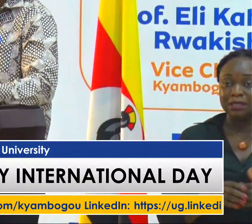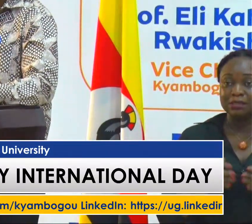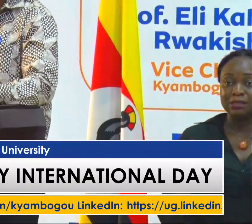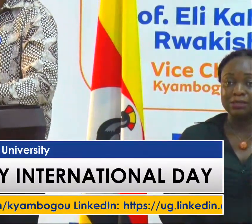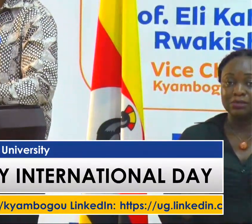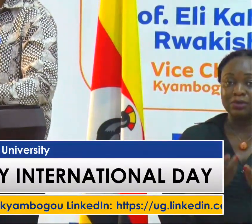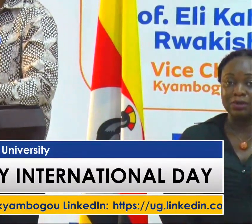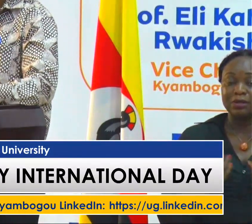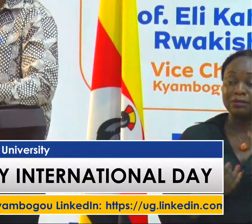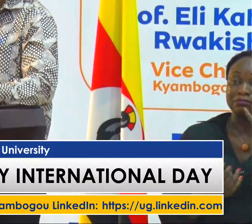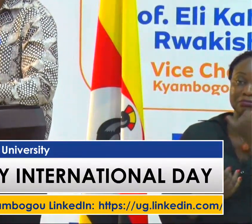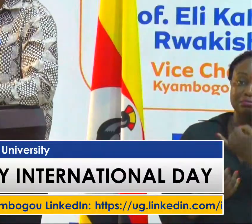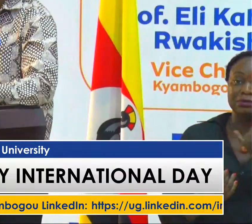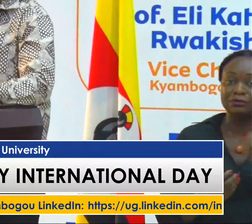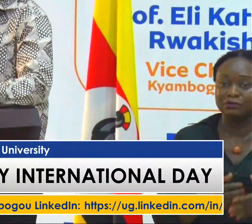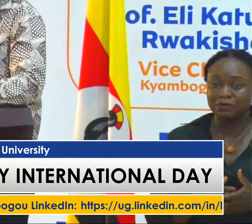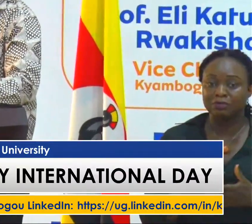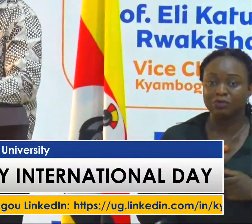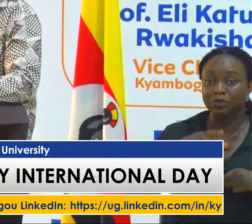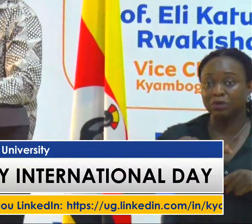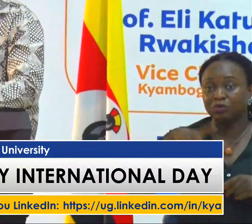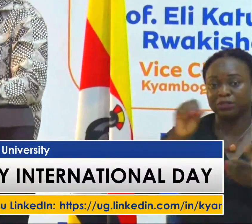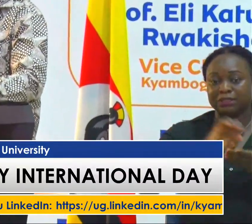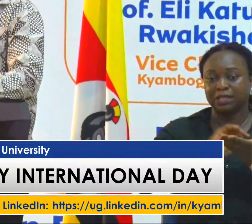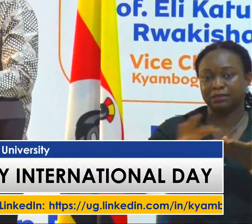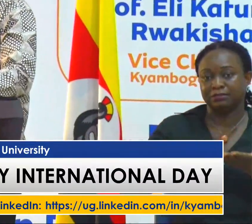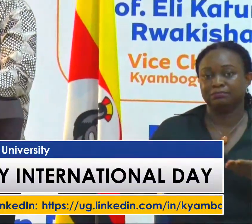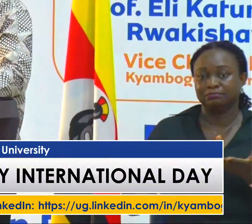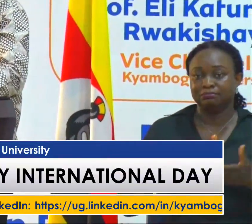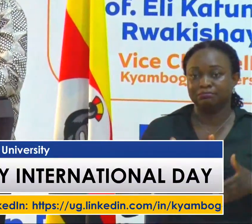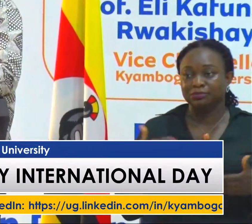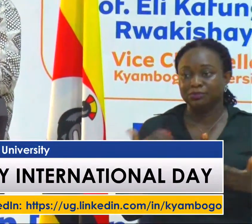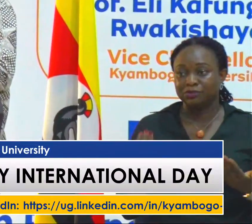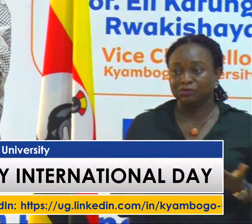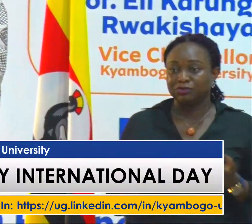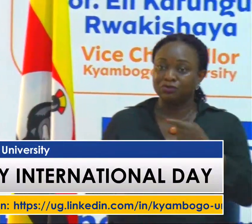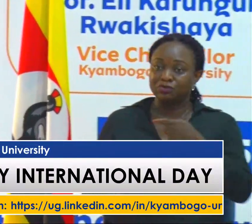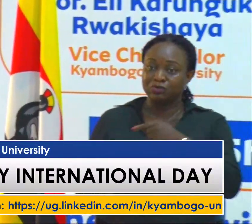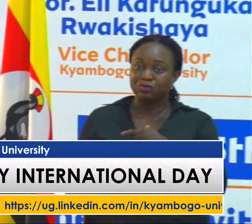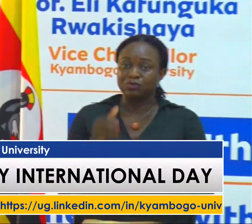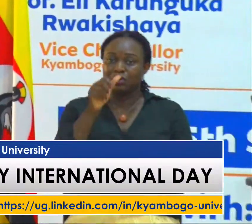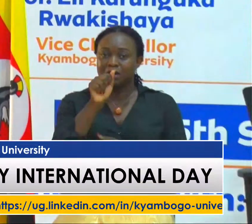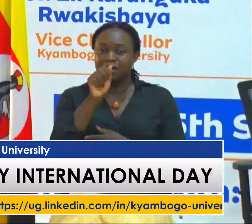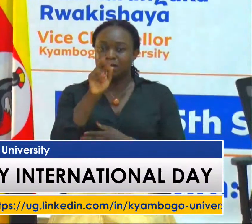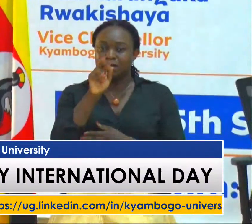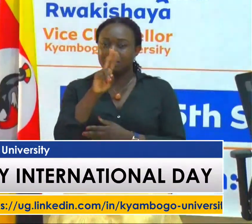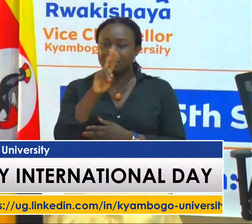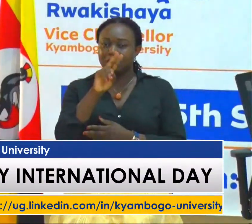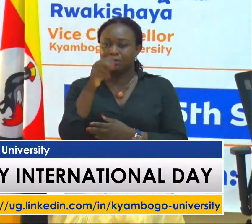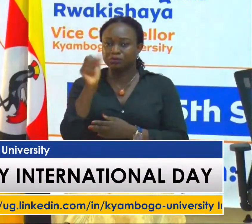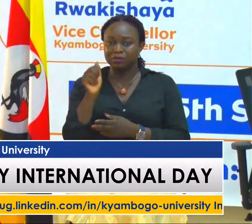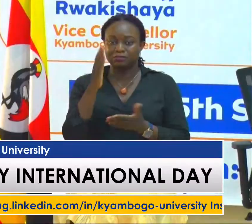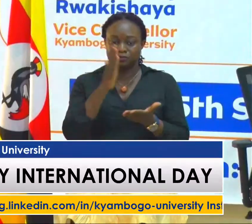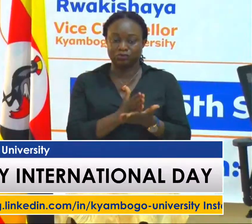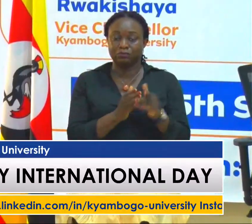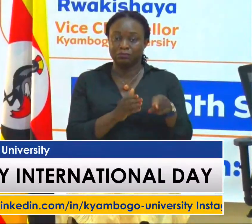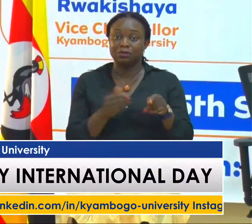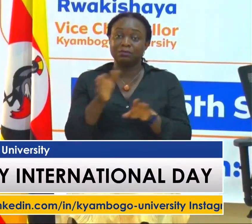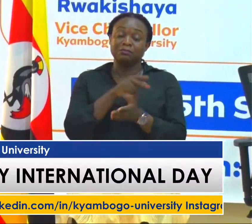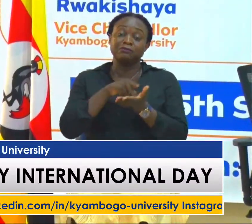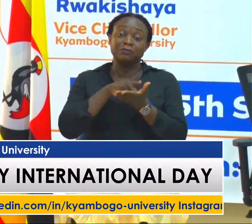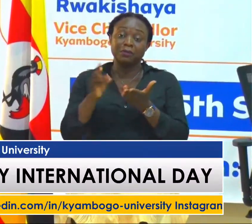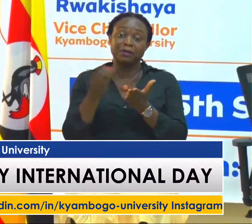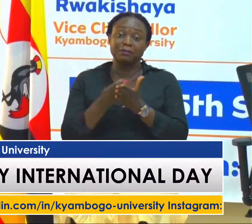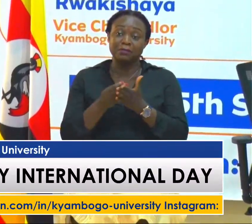They told me, we are proceeding to Dar es Salaam, and for you here in Arusha, we leave you here. And I had paid for Dar es